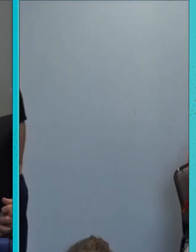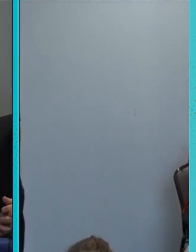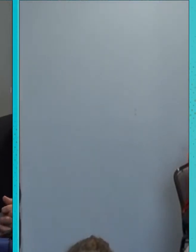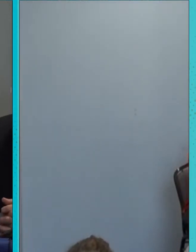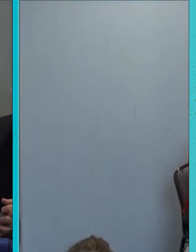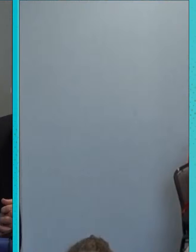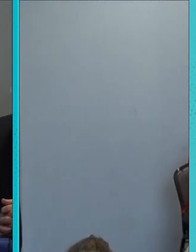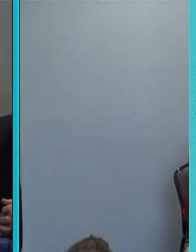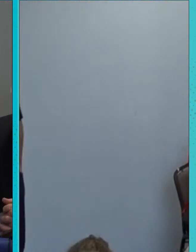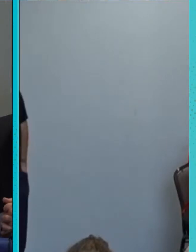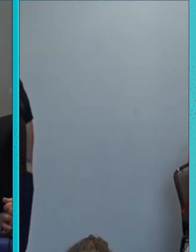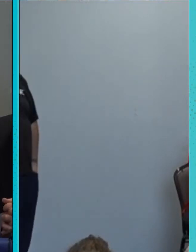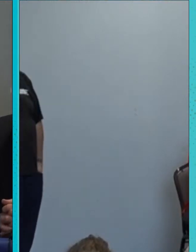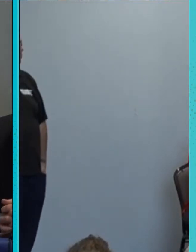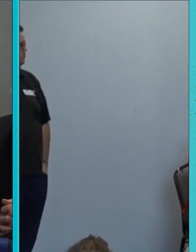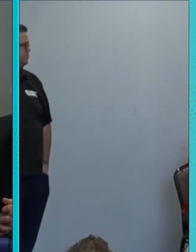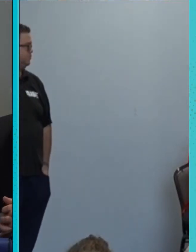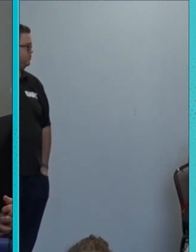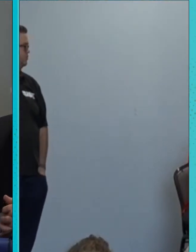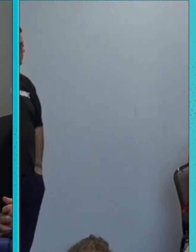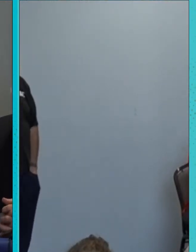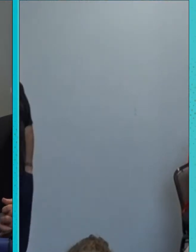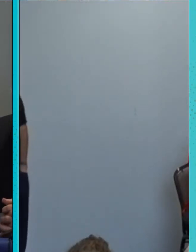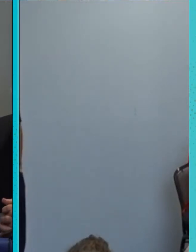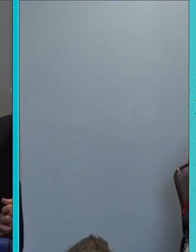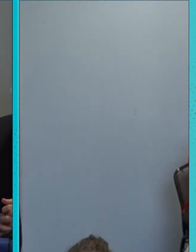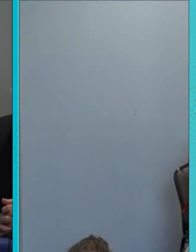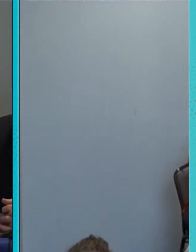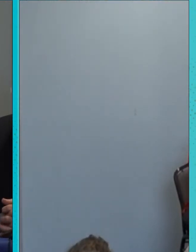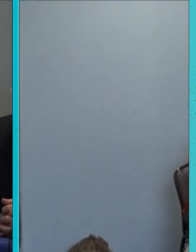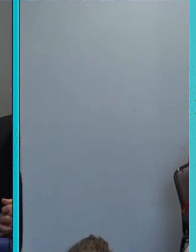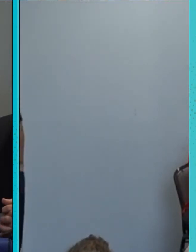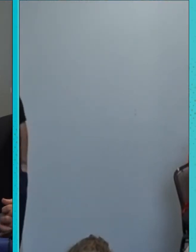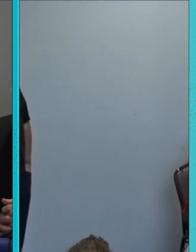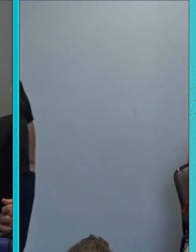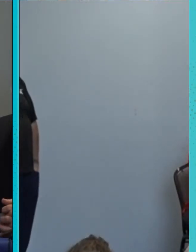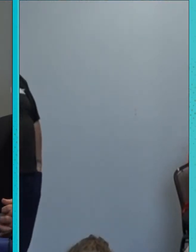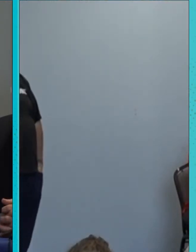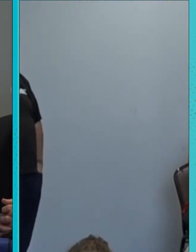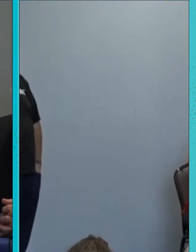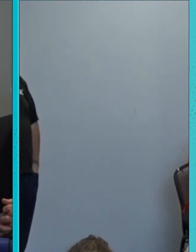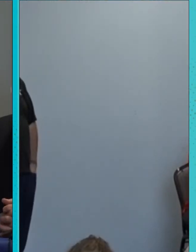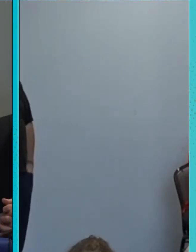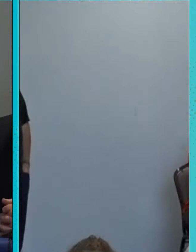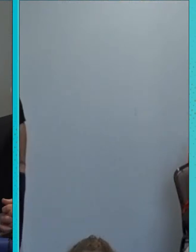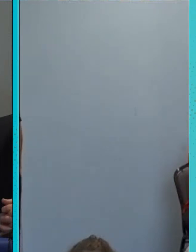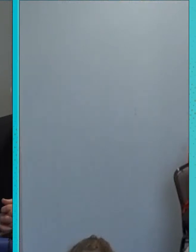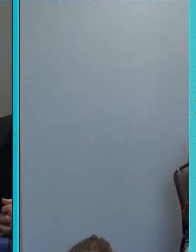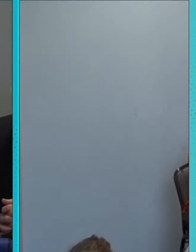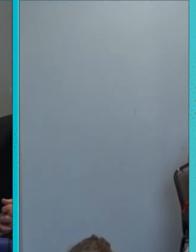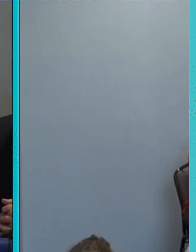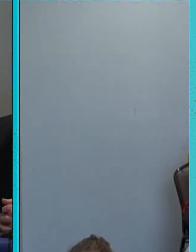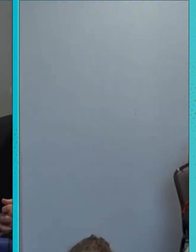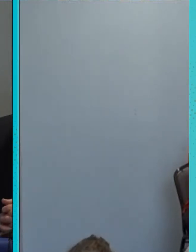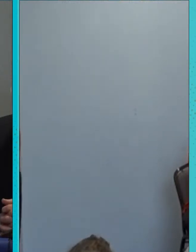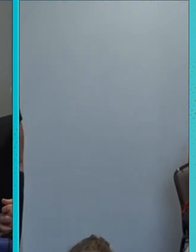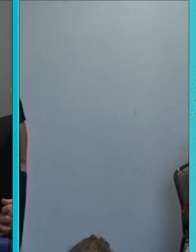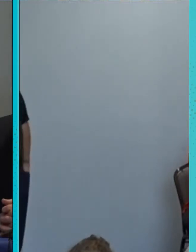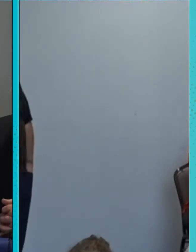Well, I'm retiring from football. I retired in last November, but I might